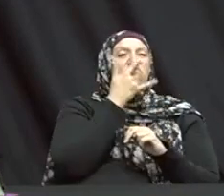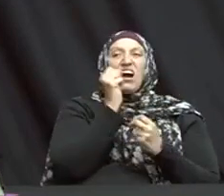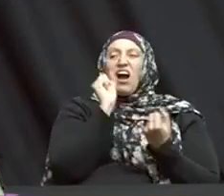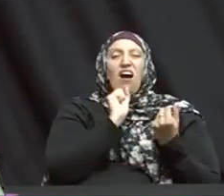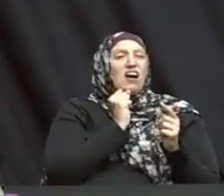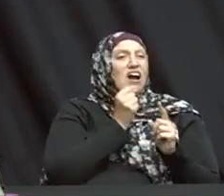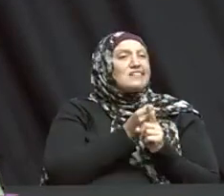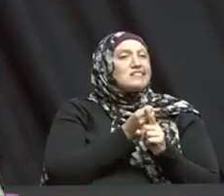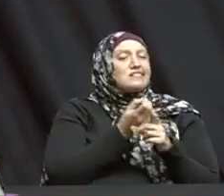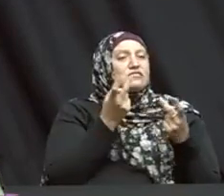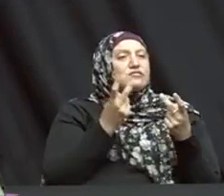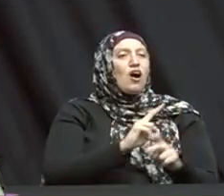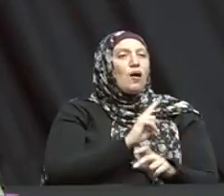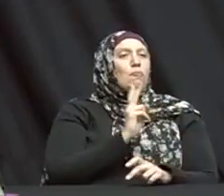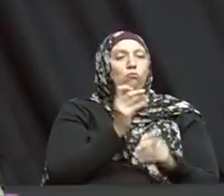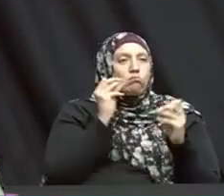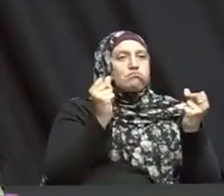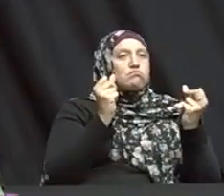without parents.